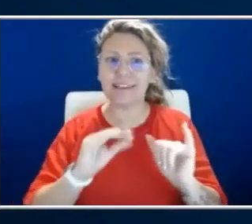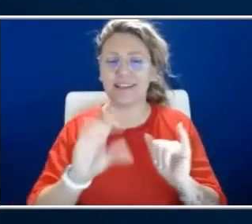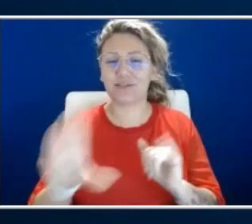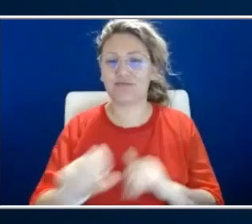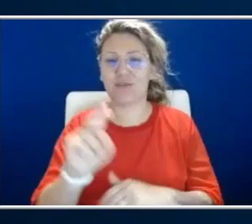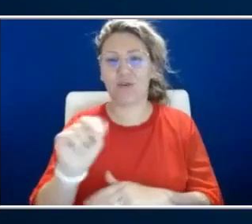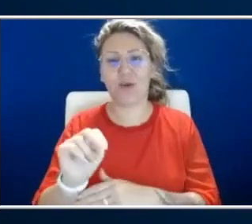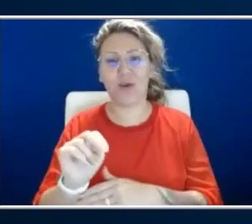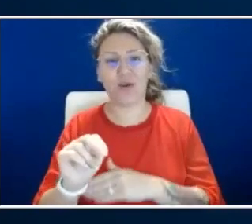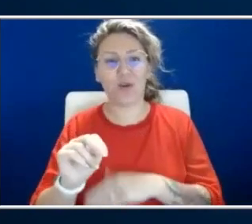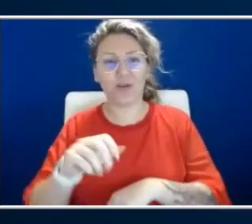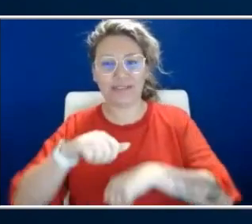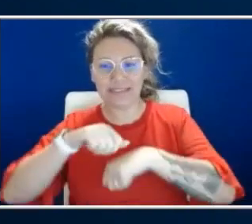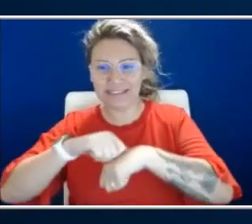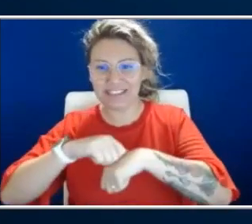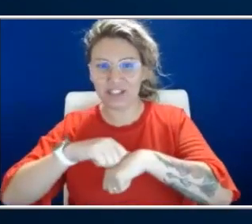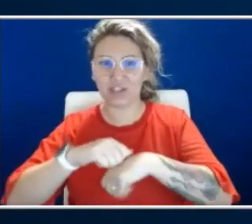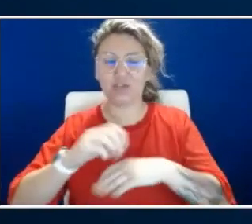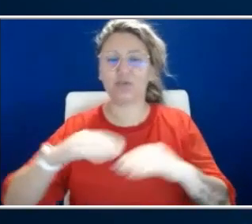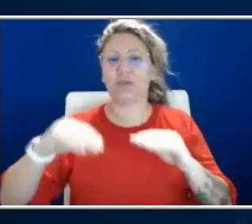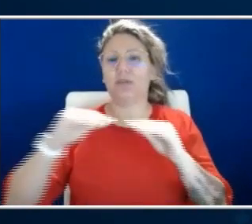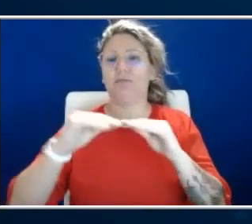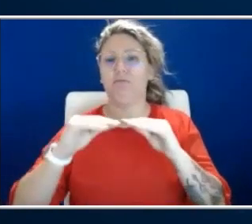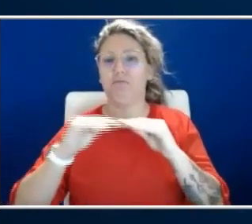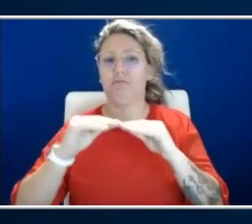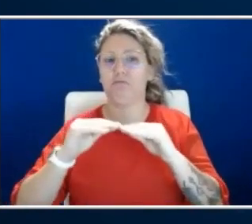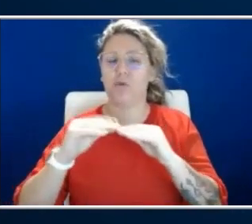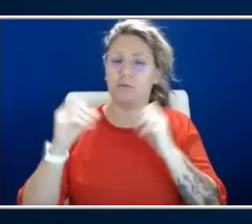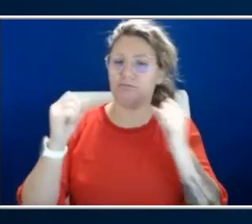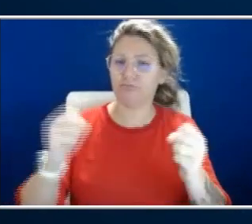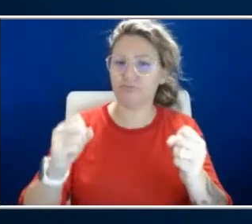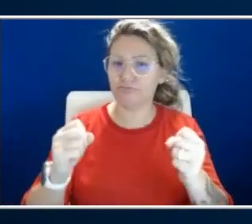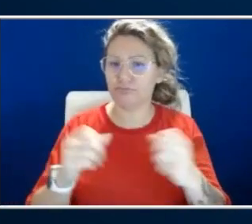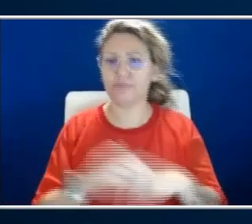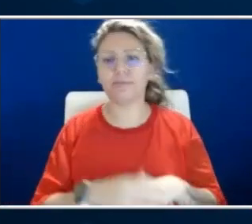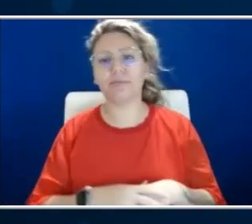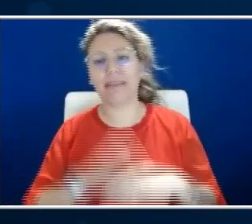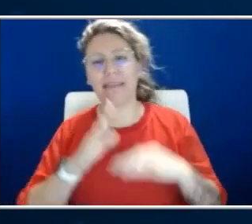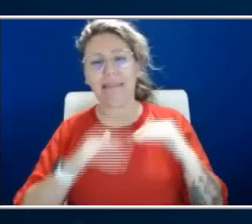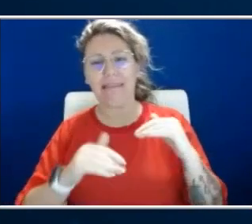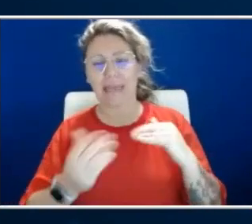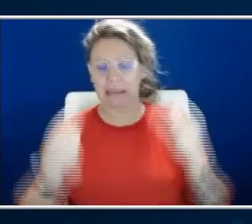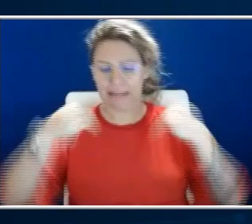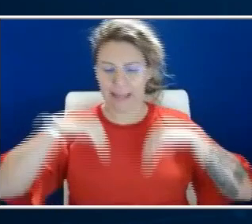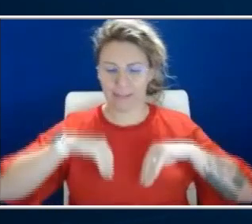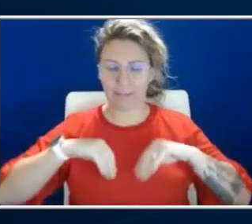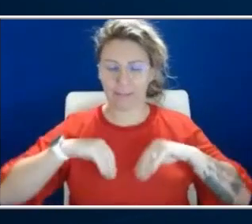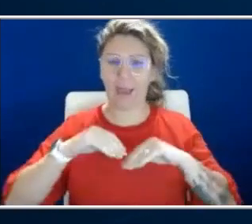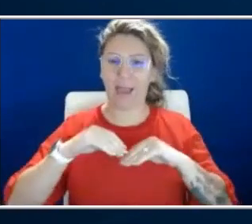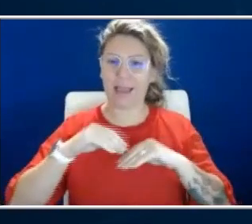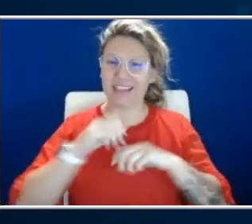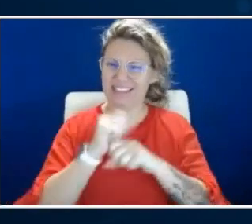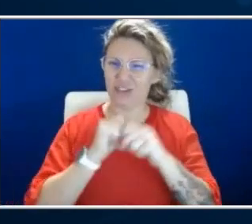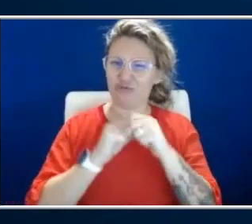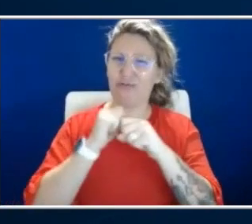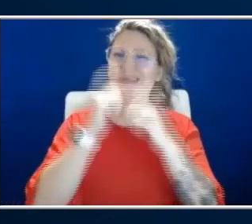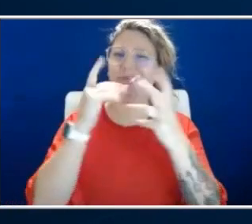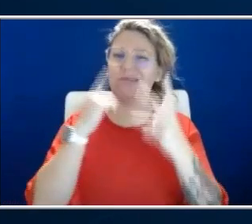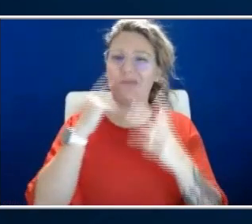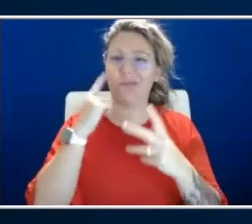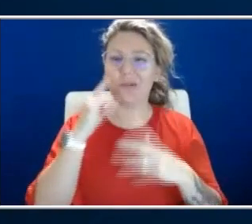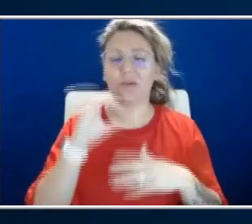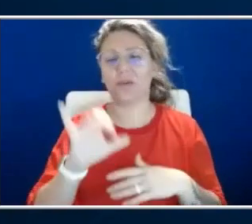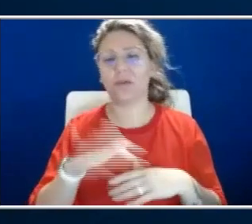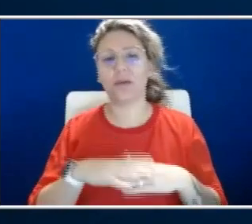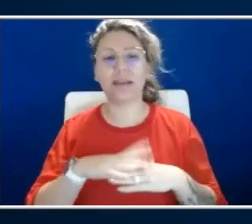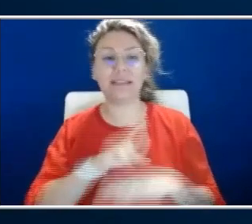be far more durable in the long term than an implant-based reconstruction. But that's also a very personal decision